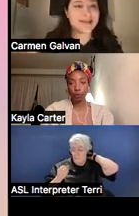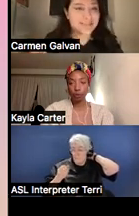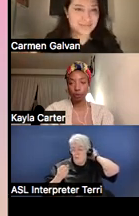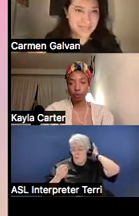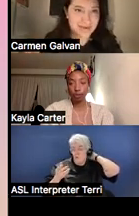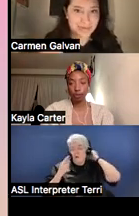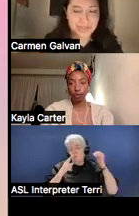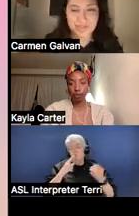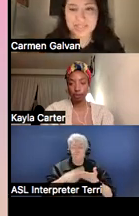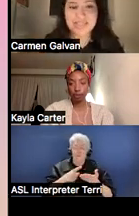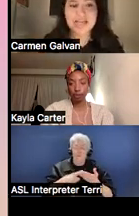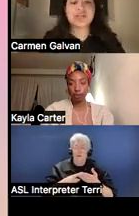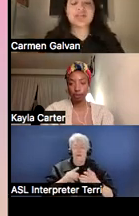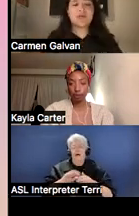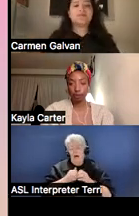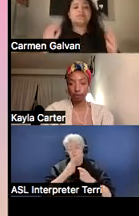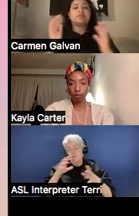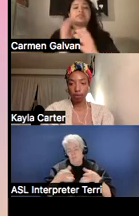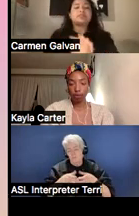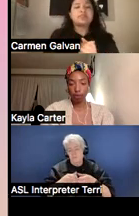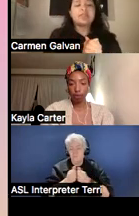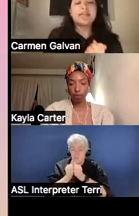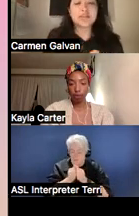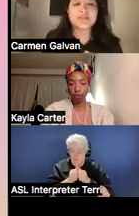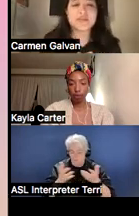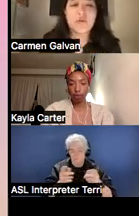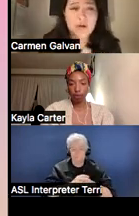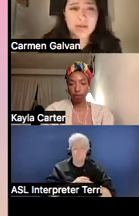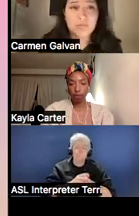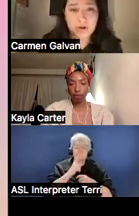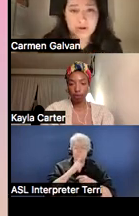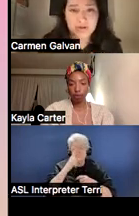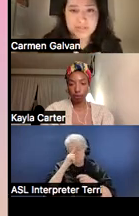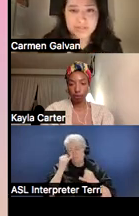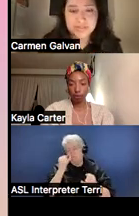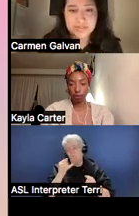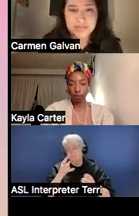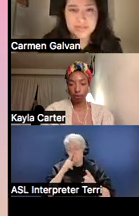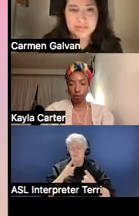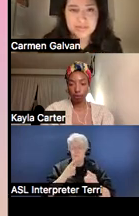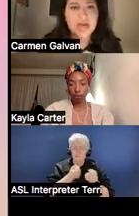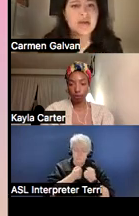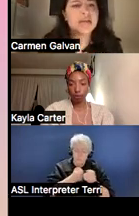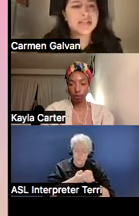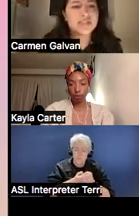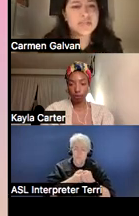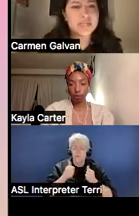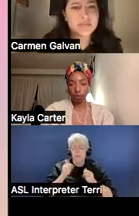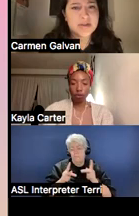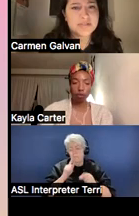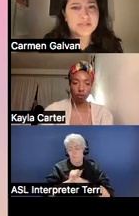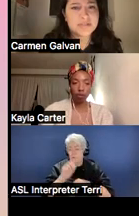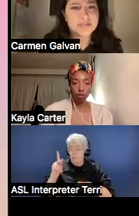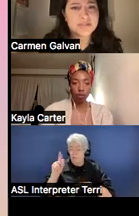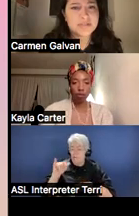about collectively how you can do this. So in terms of supporting workers, Kayla, do we take a